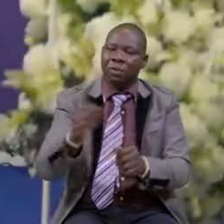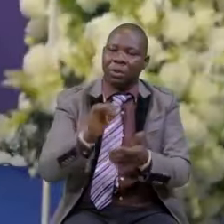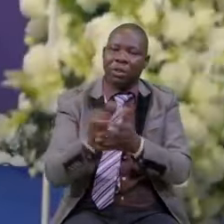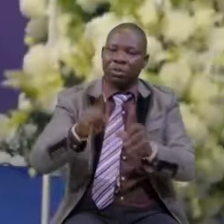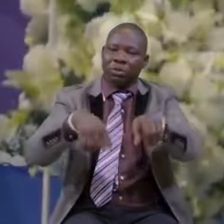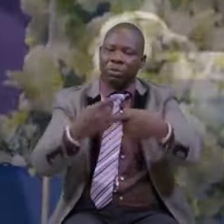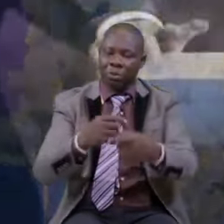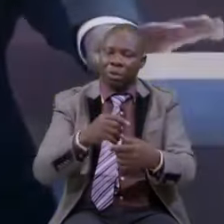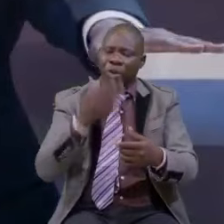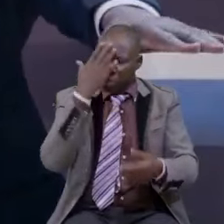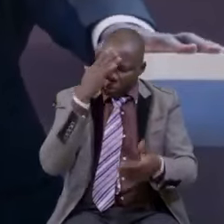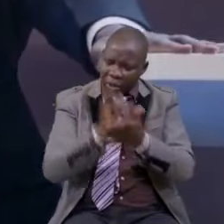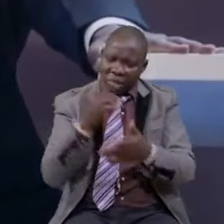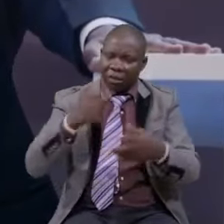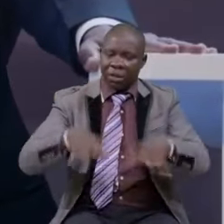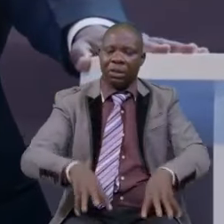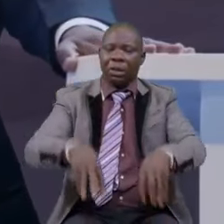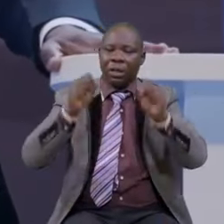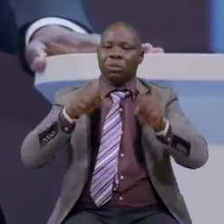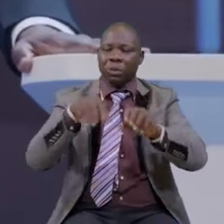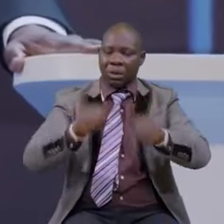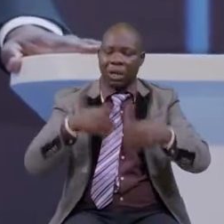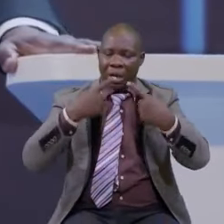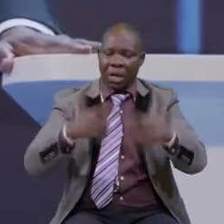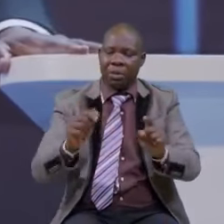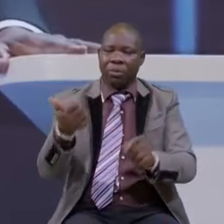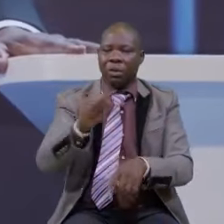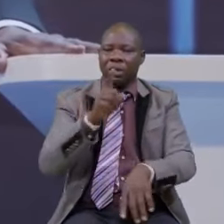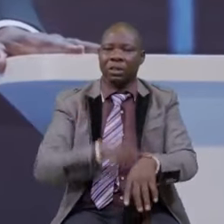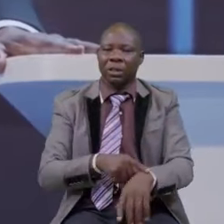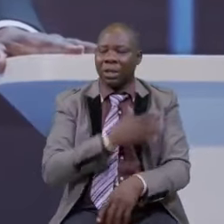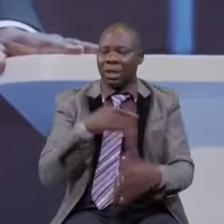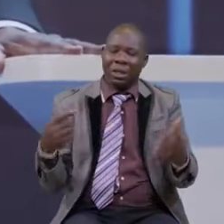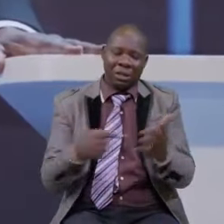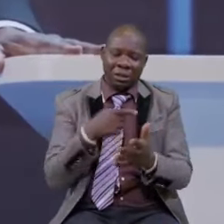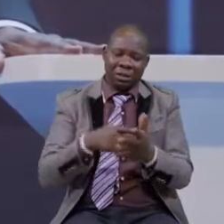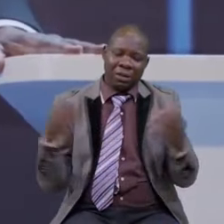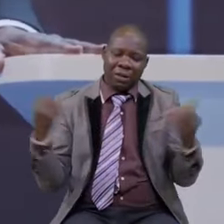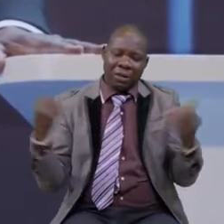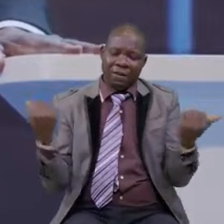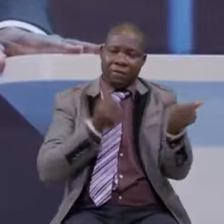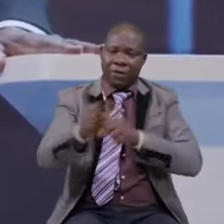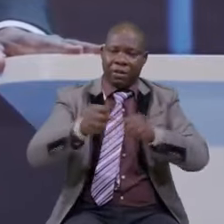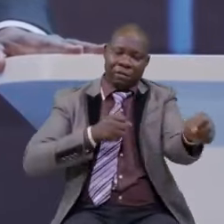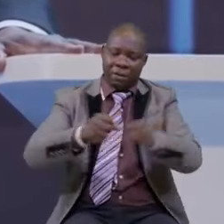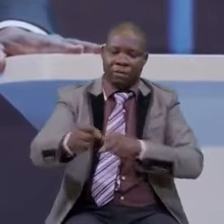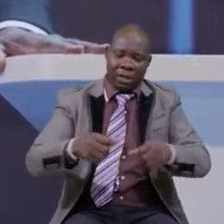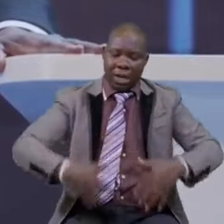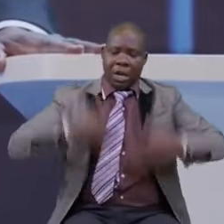can take place anytime. And this fighting, angry